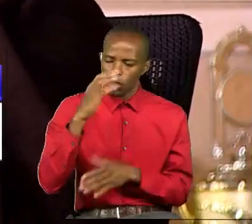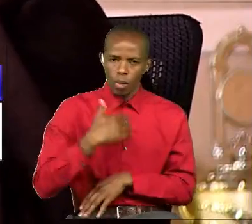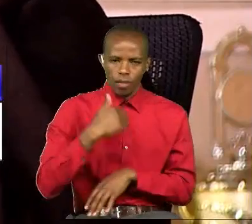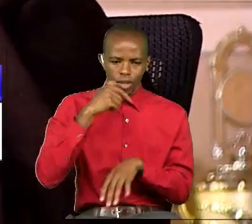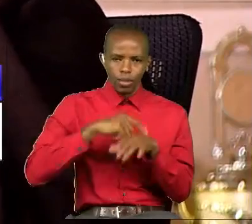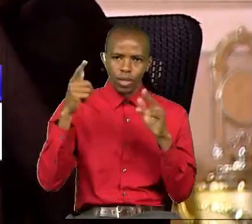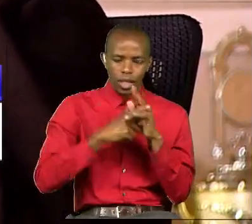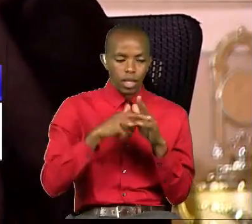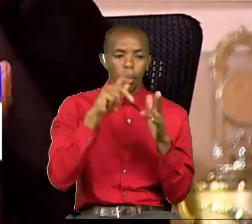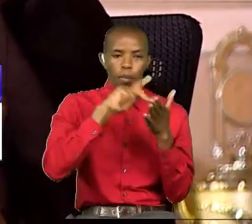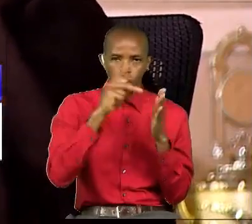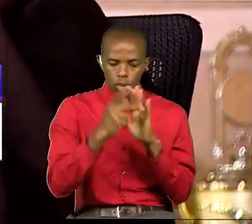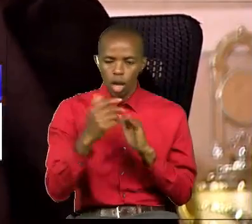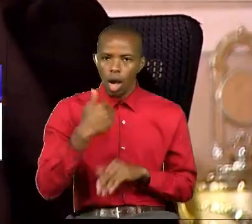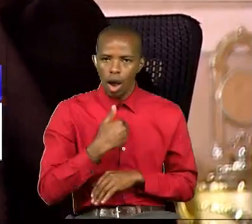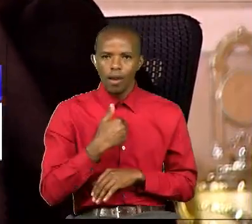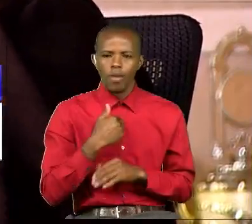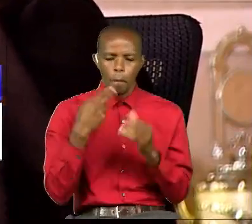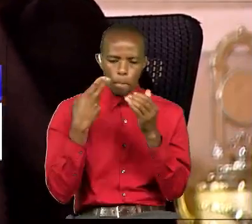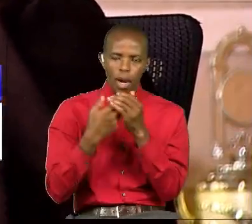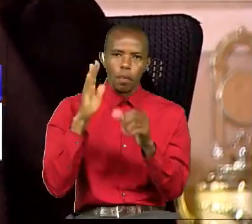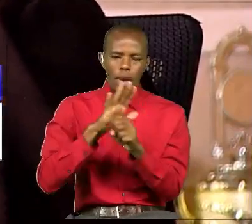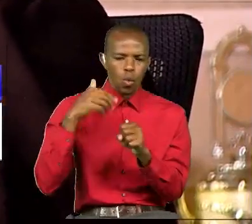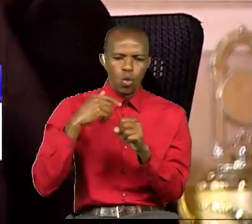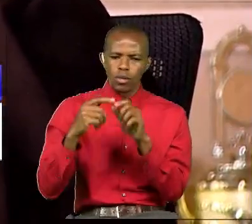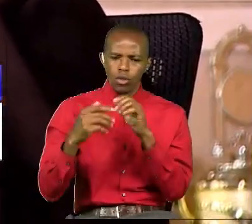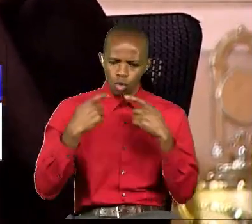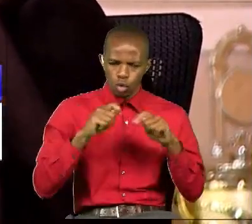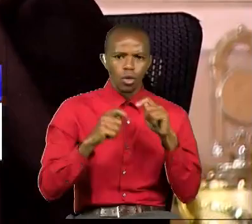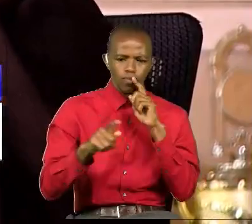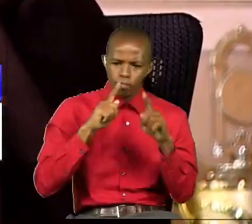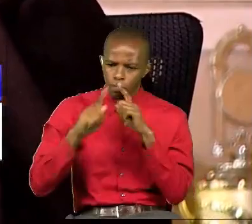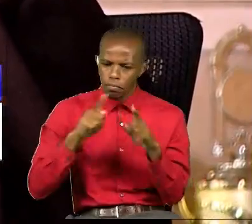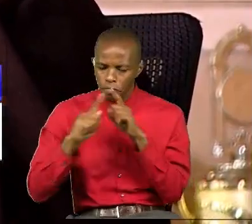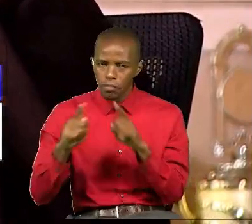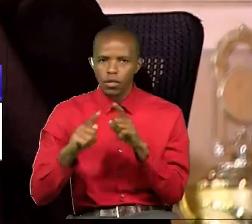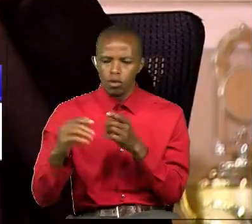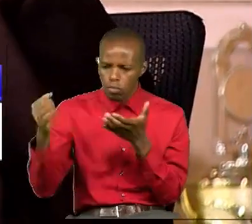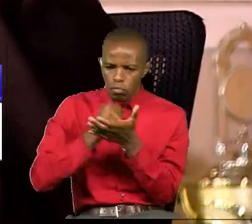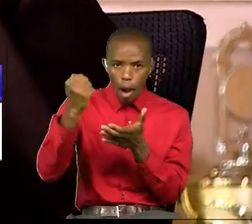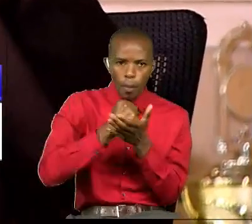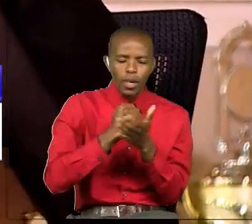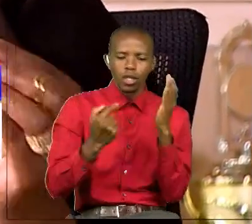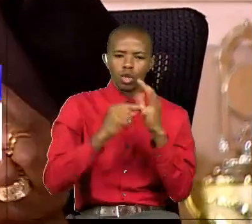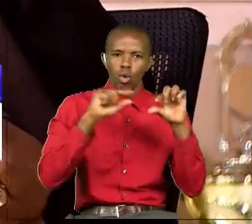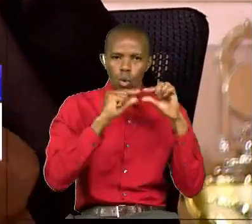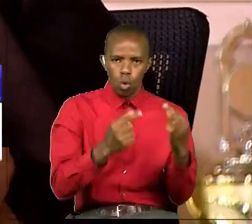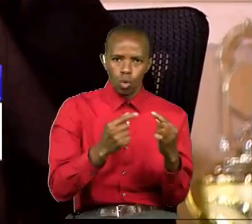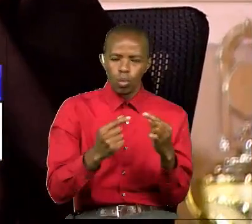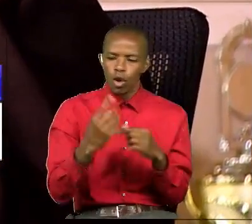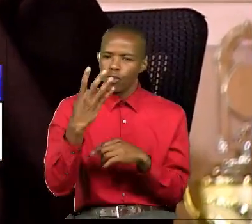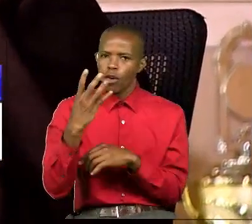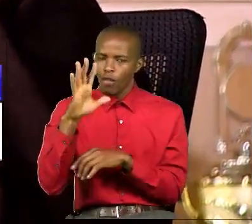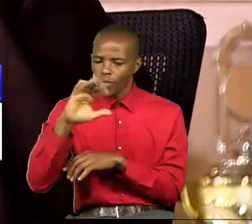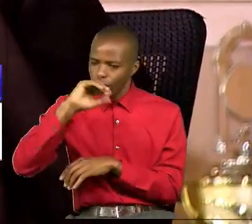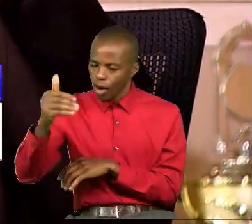we started off this project, we had a lot of partners that we were engaging with. And as we grew the number of digital centers we had, and as we grew to the 45 counties